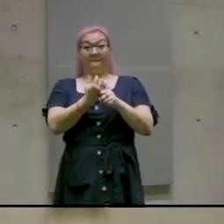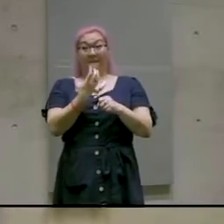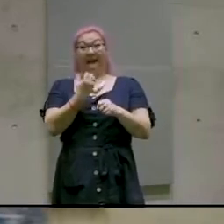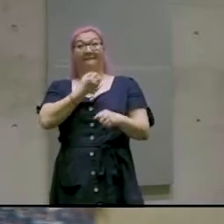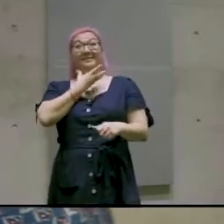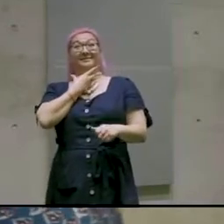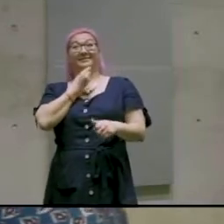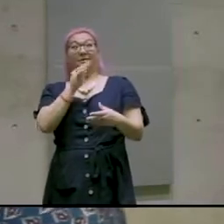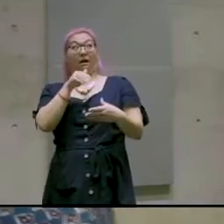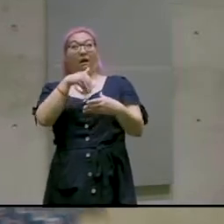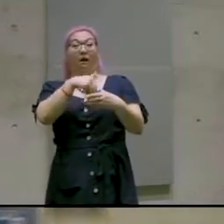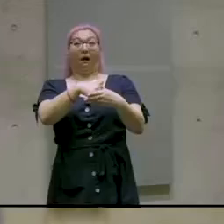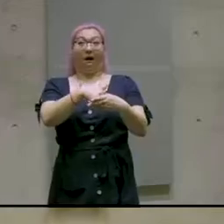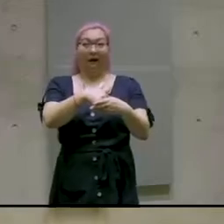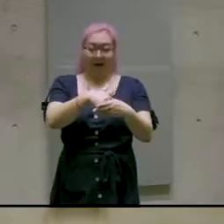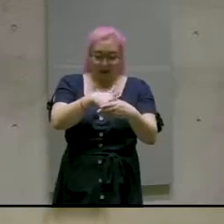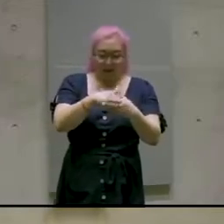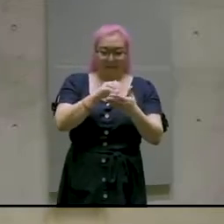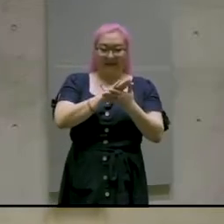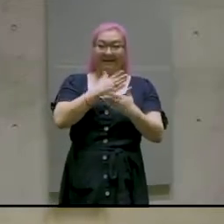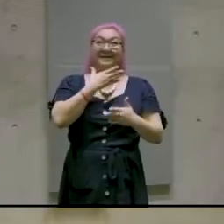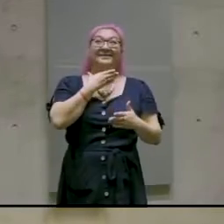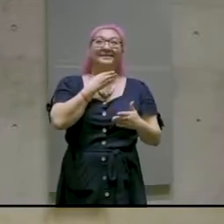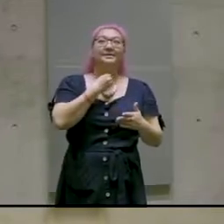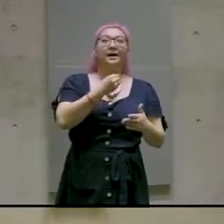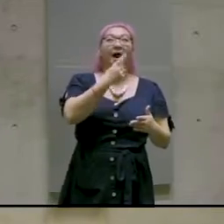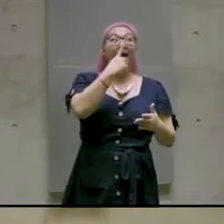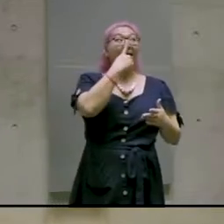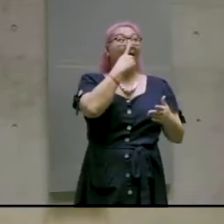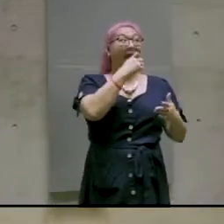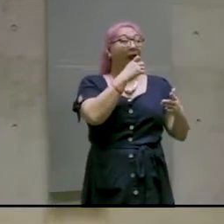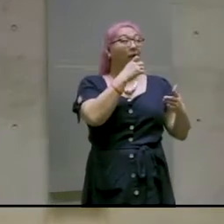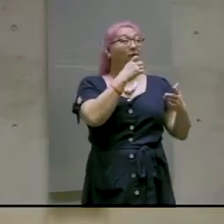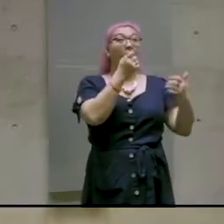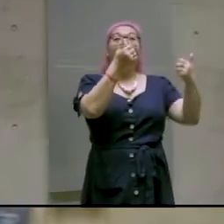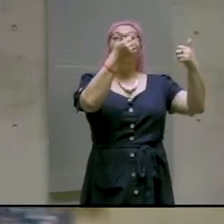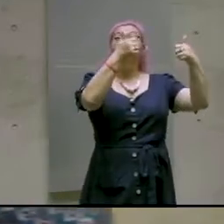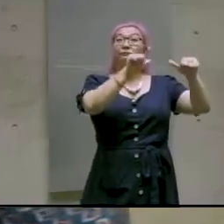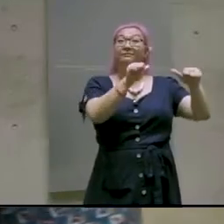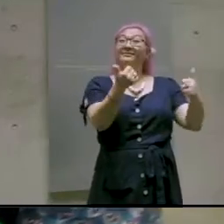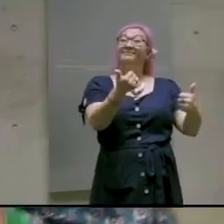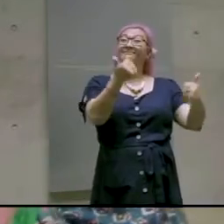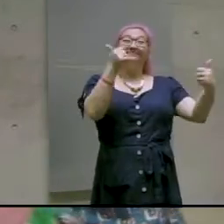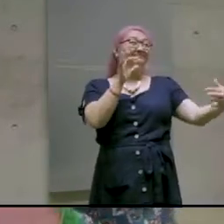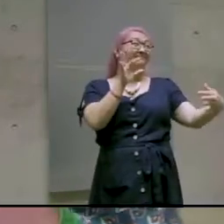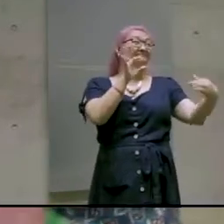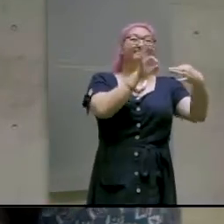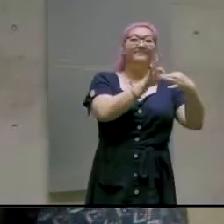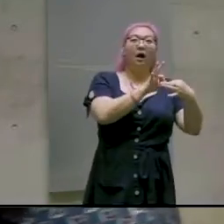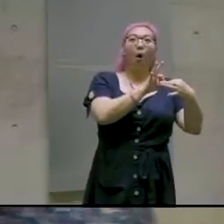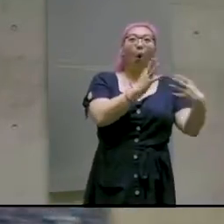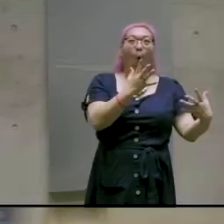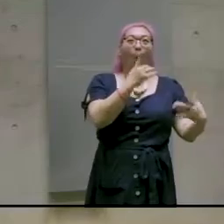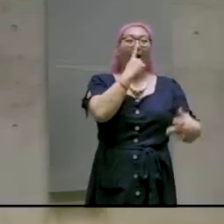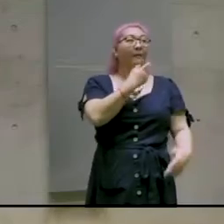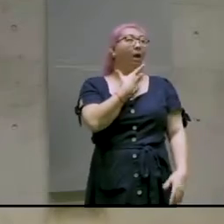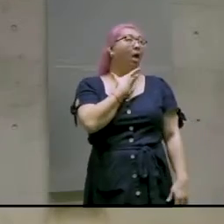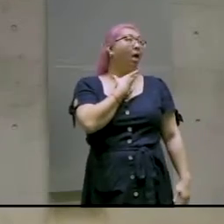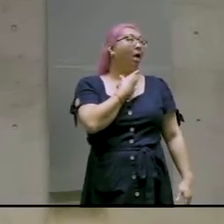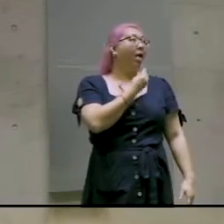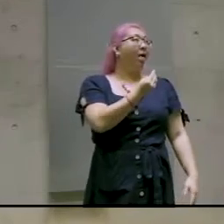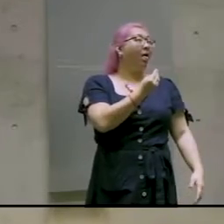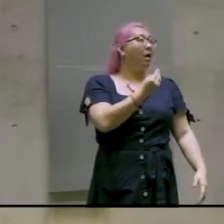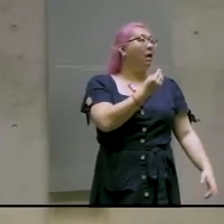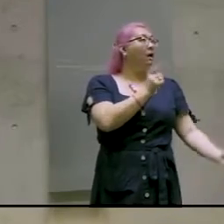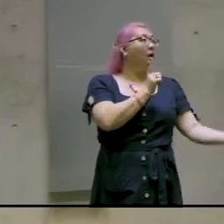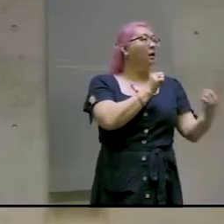fulfilled, but also the possibility of it being thwarted, that sense of tension, that sense of risk, that sense that the player might not get what they want. And